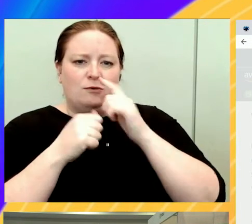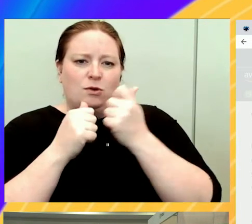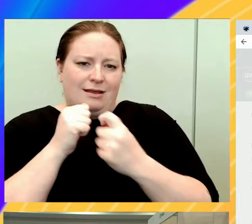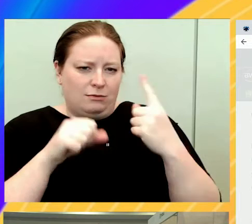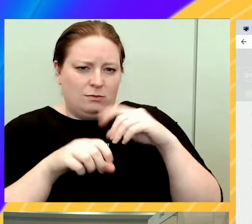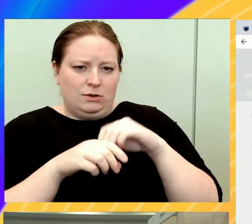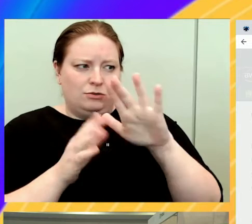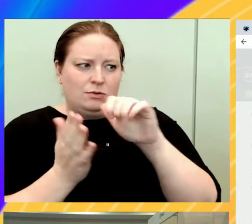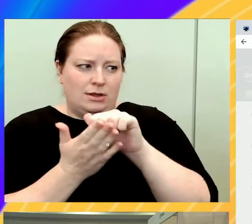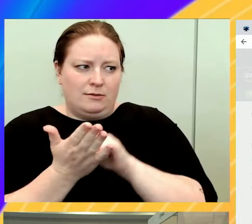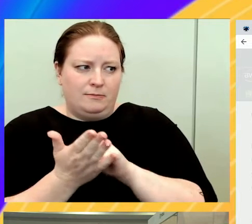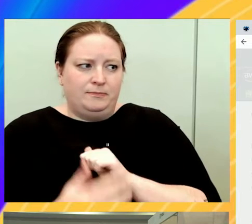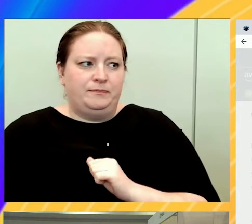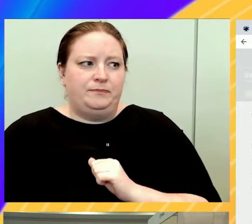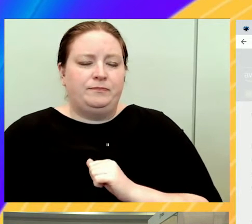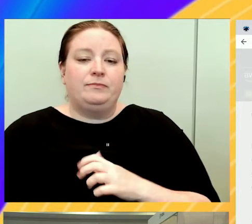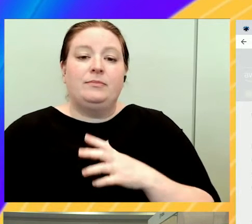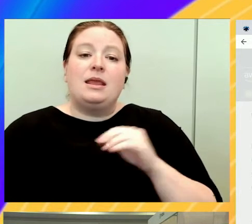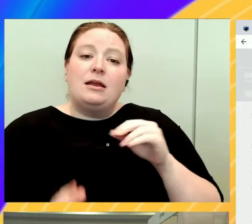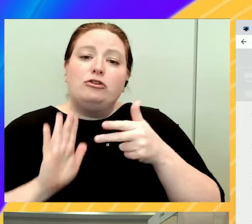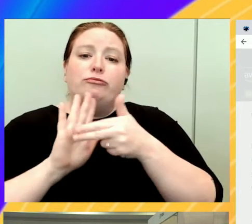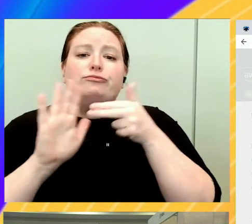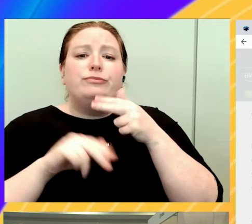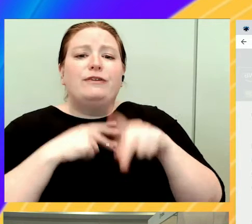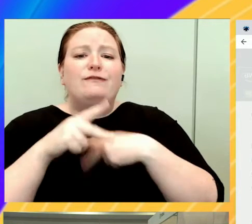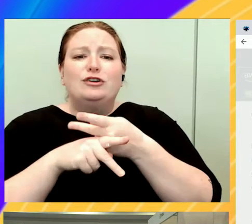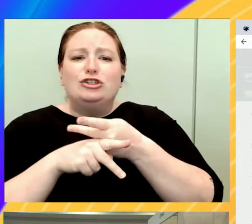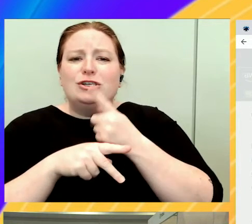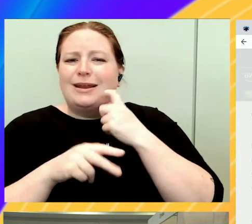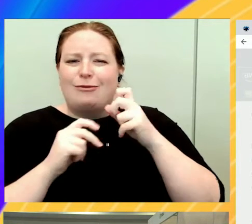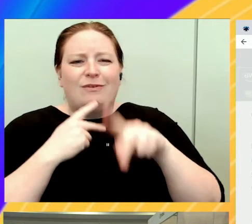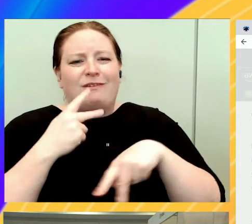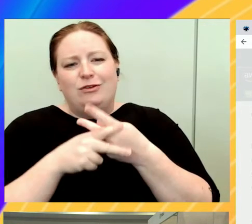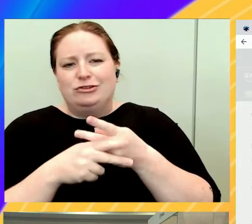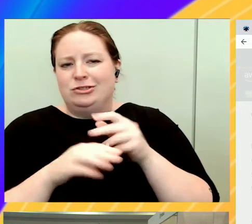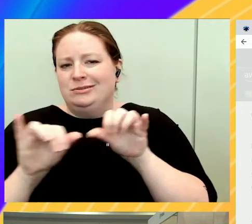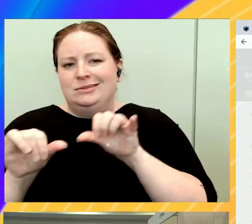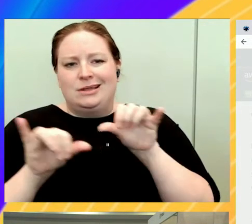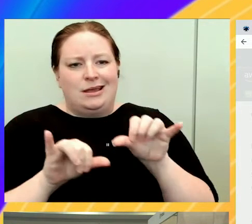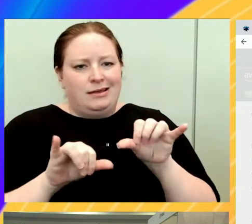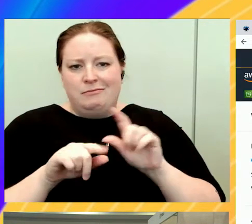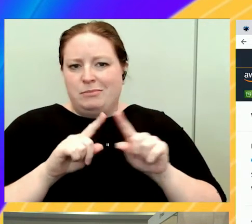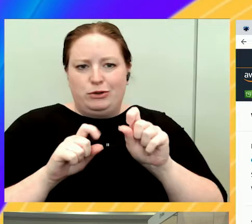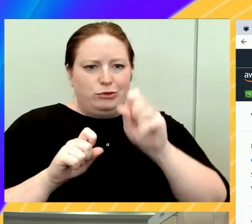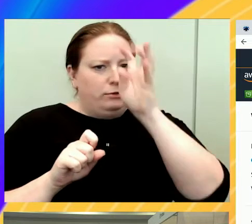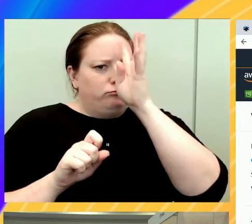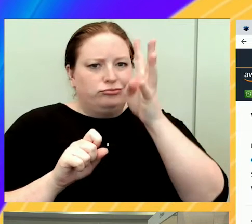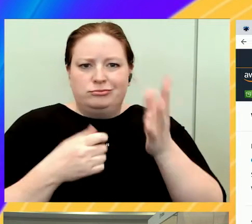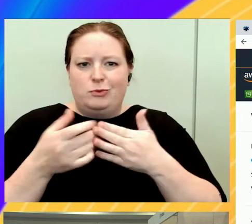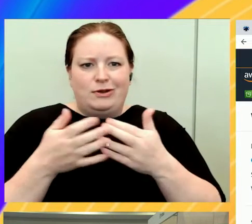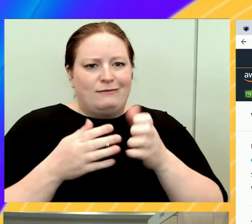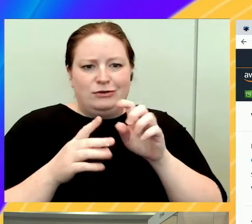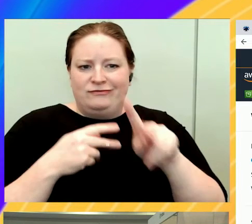And you can give it a version. I'm just going to keep the version the same, but feel free to give it any version.